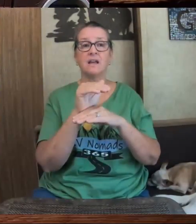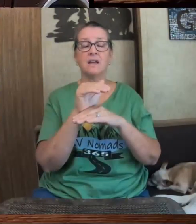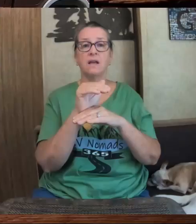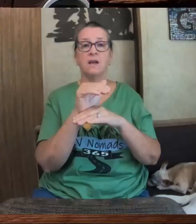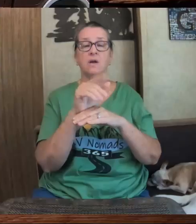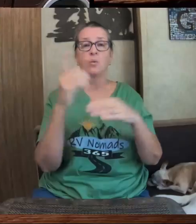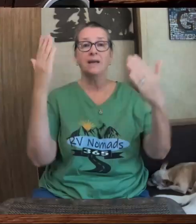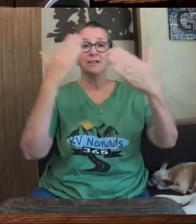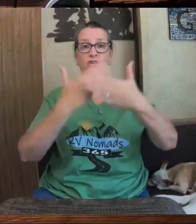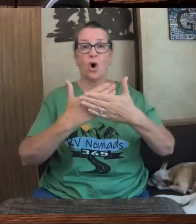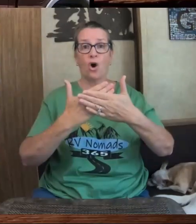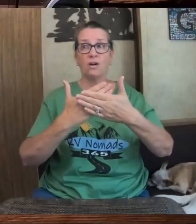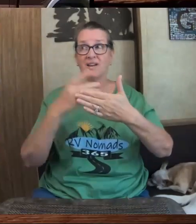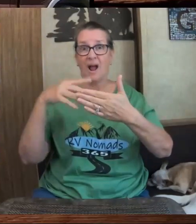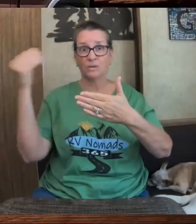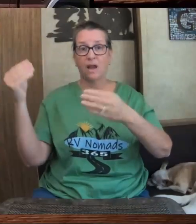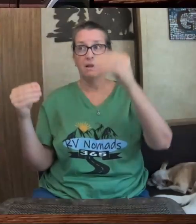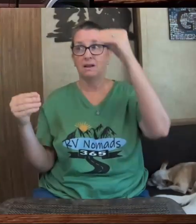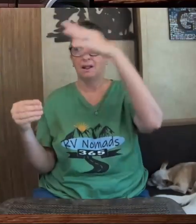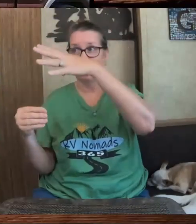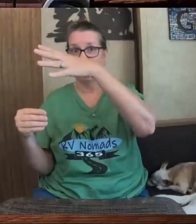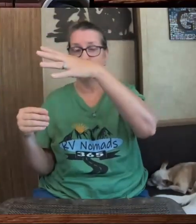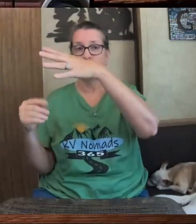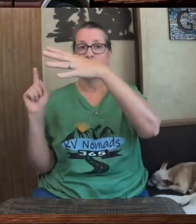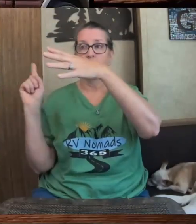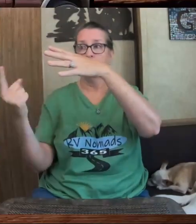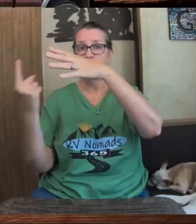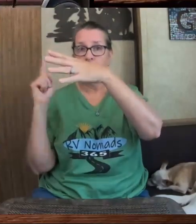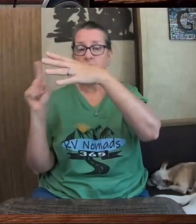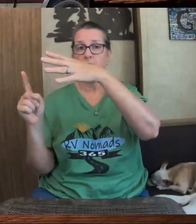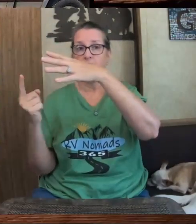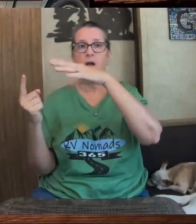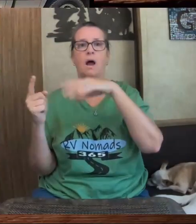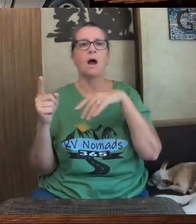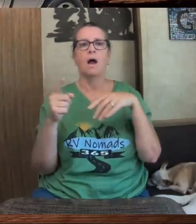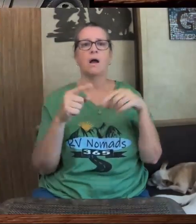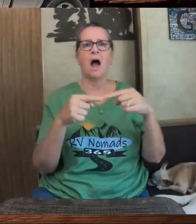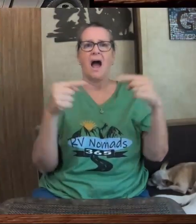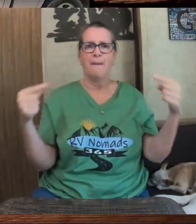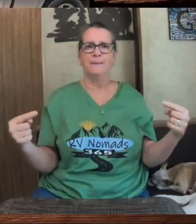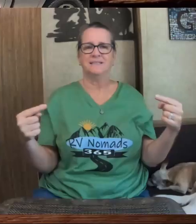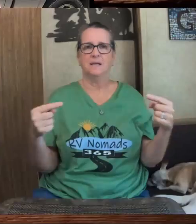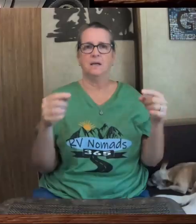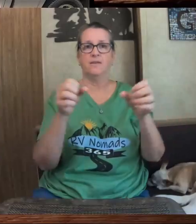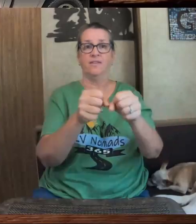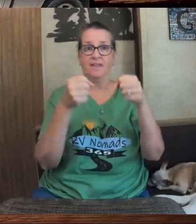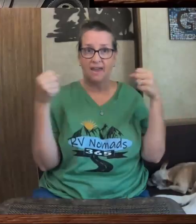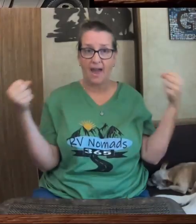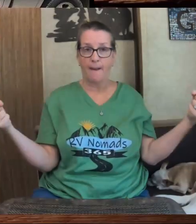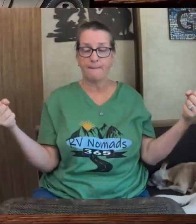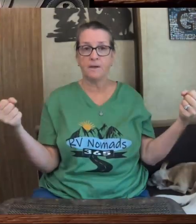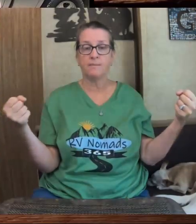day and night, when it gets dark, the light comes on, or in motion, the light comes on. These are opposite.